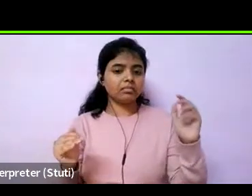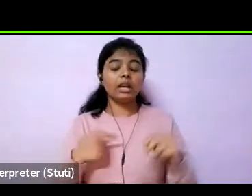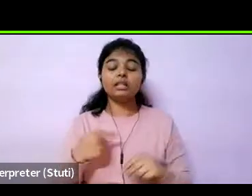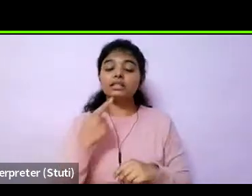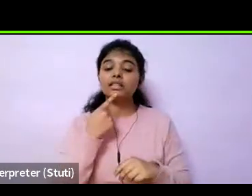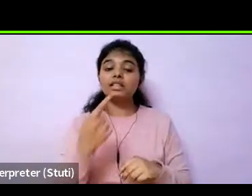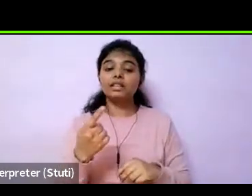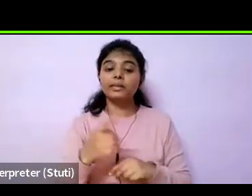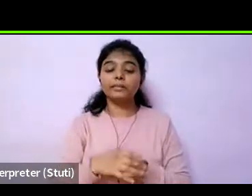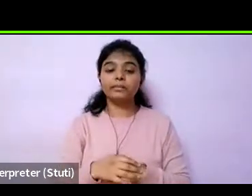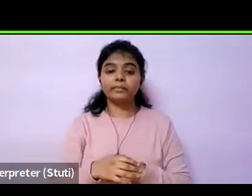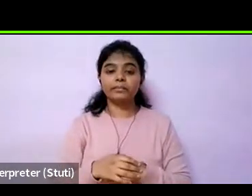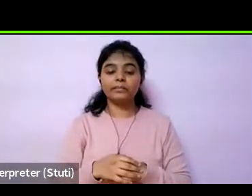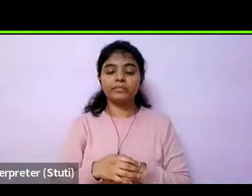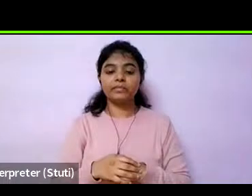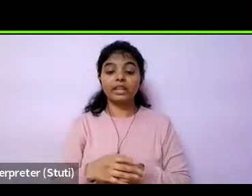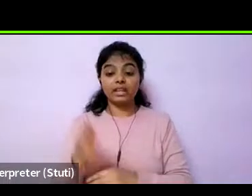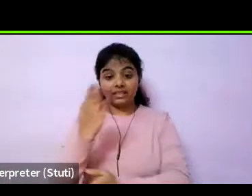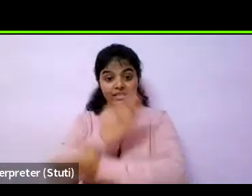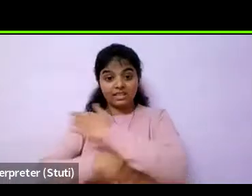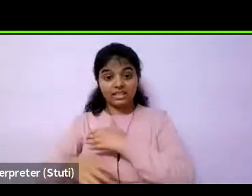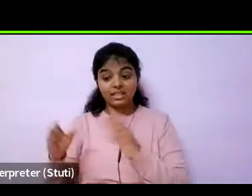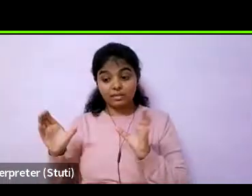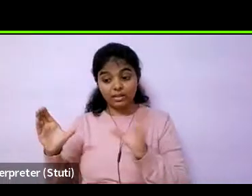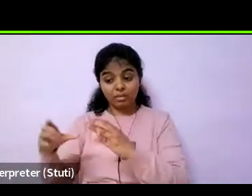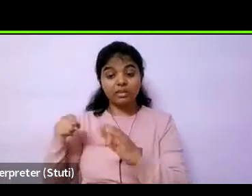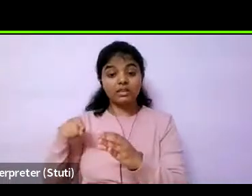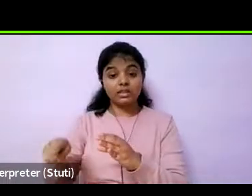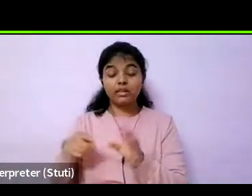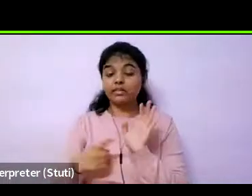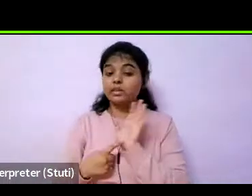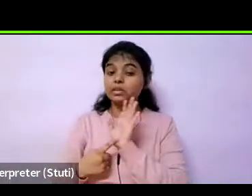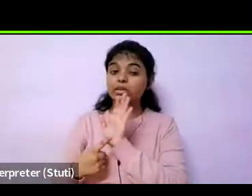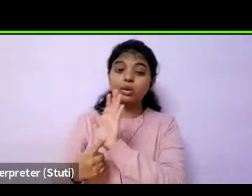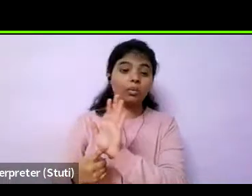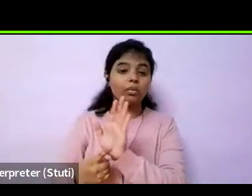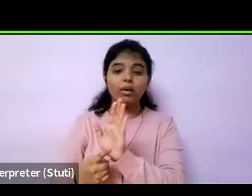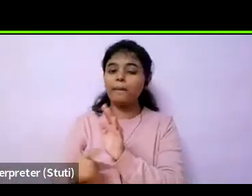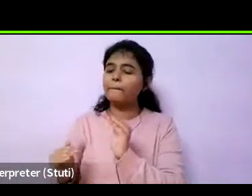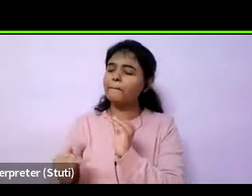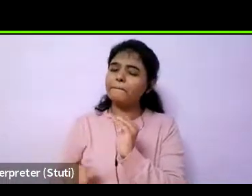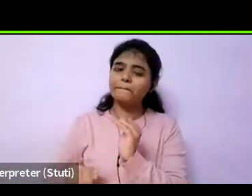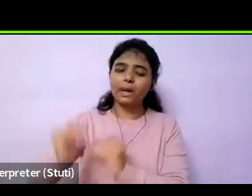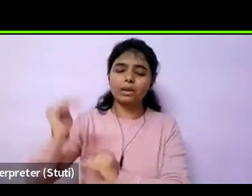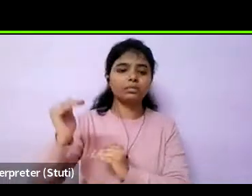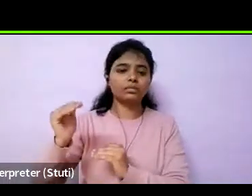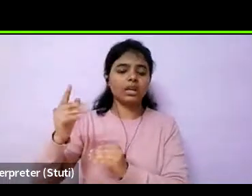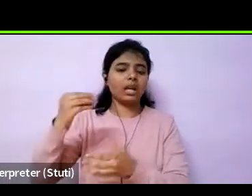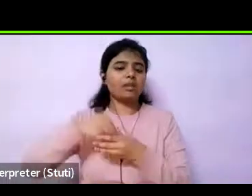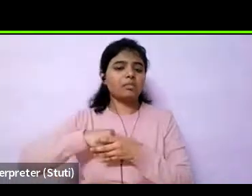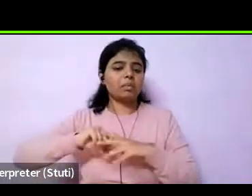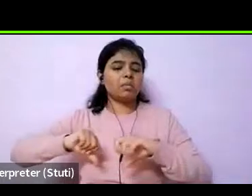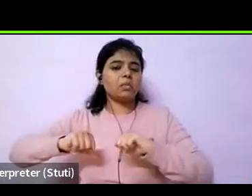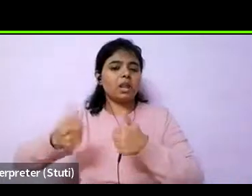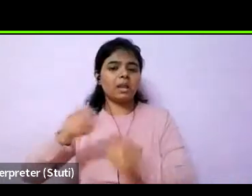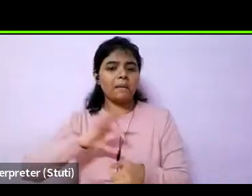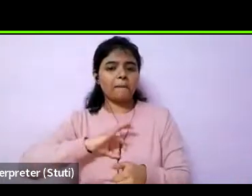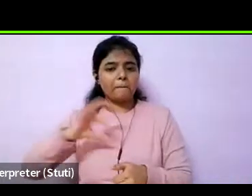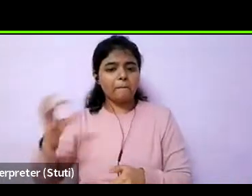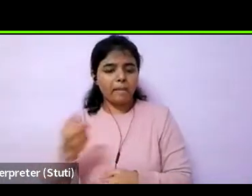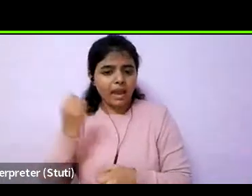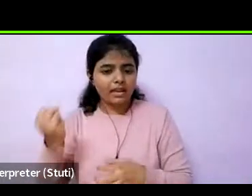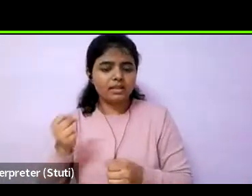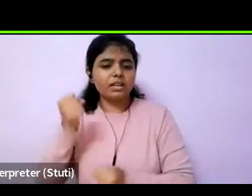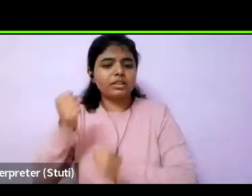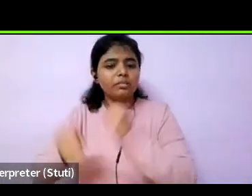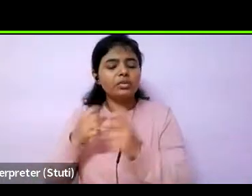are able to perform a step higher than the able-bodied. Okay,